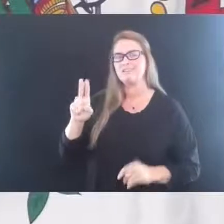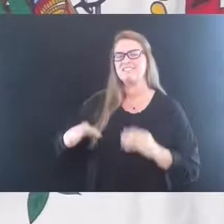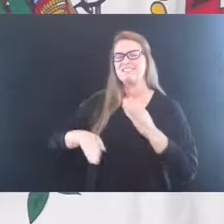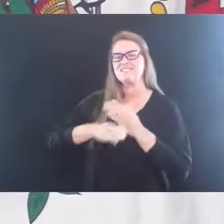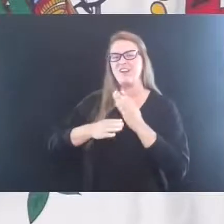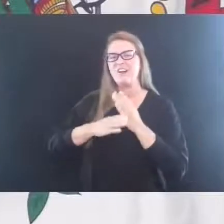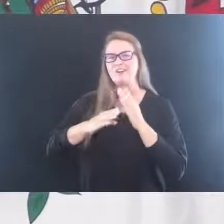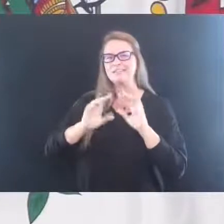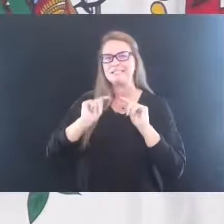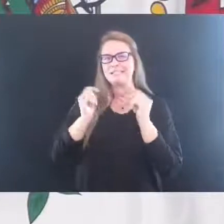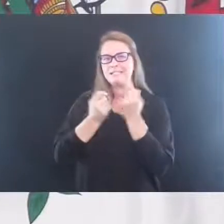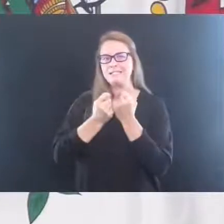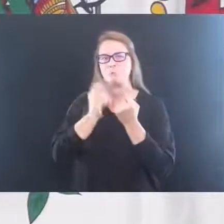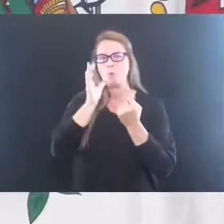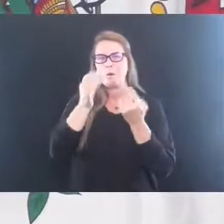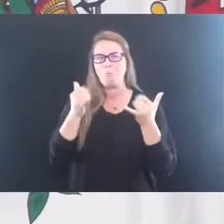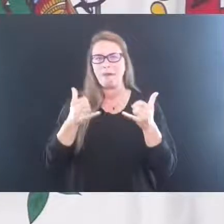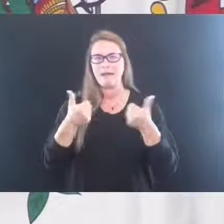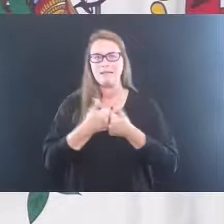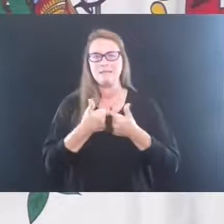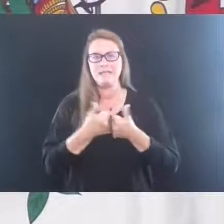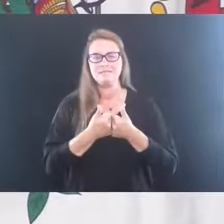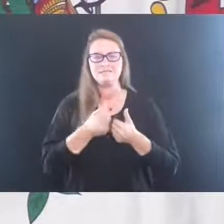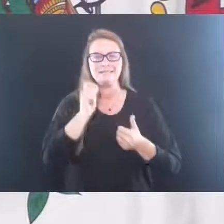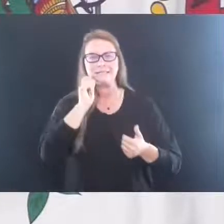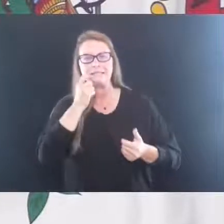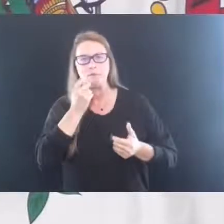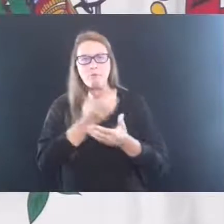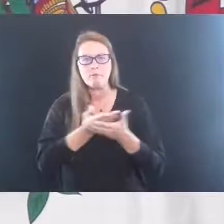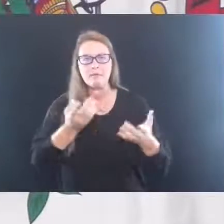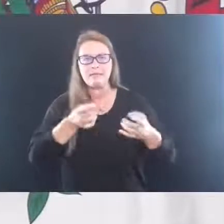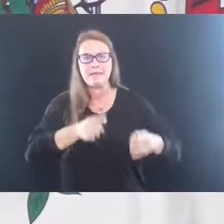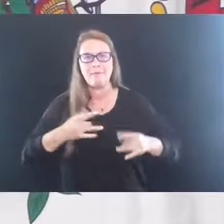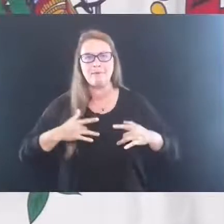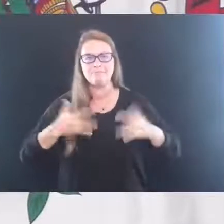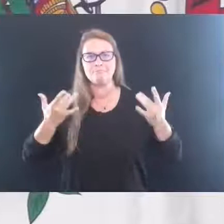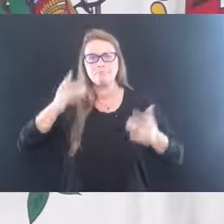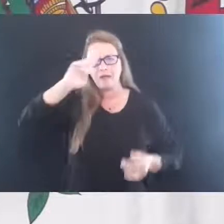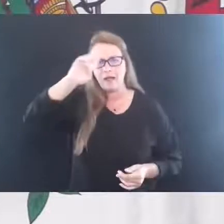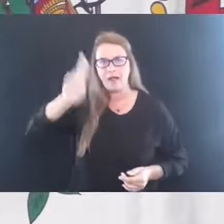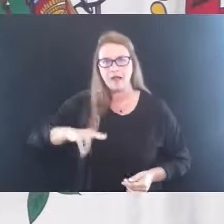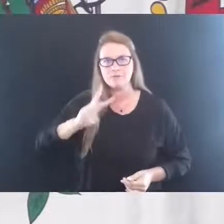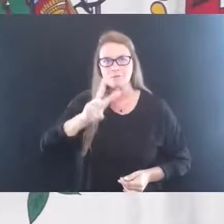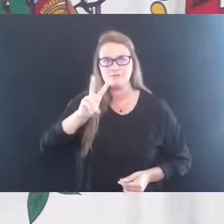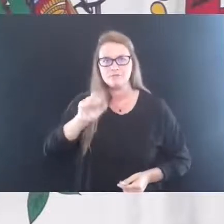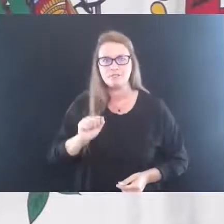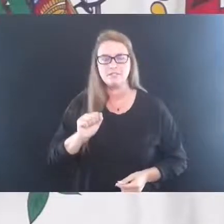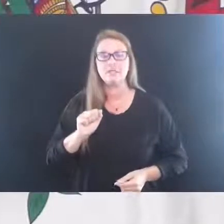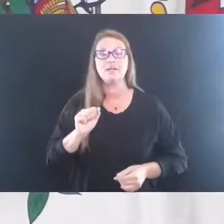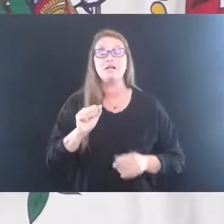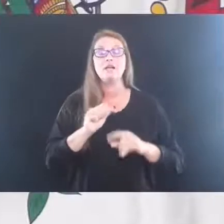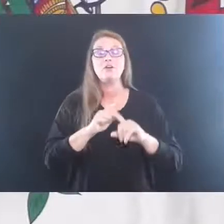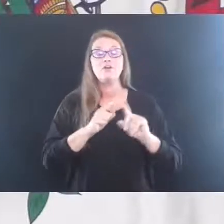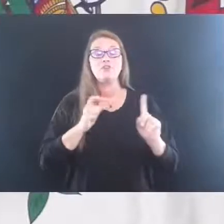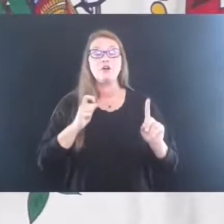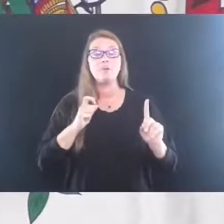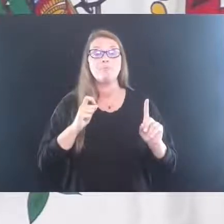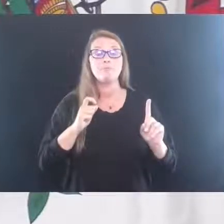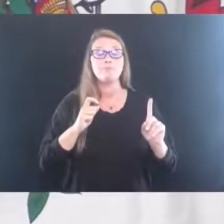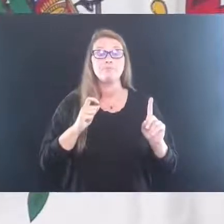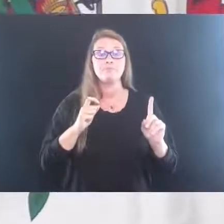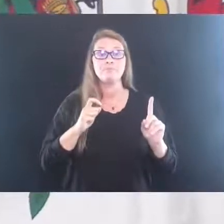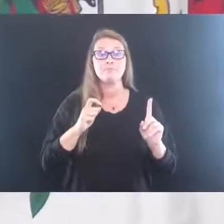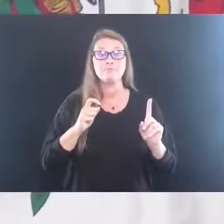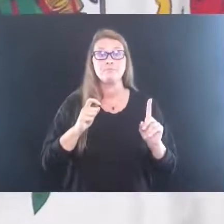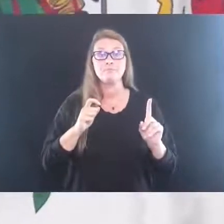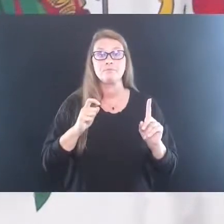each other, and there's a lot of other really neat stuff that's going on down there from the standpoint of, I